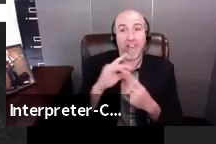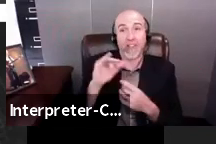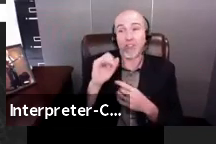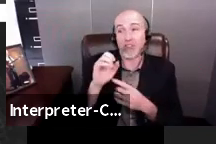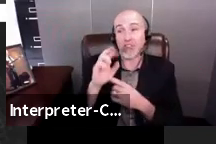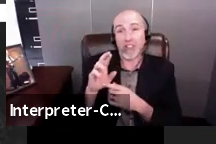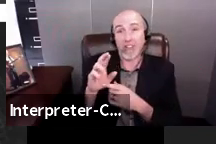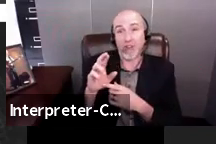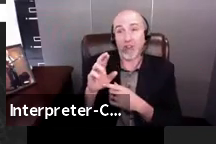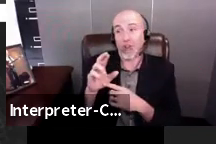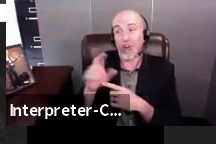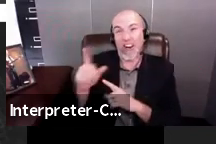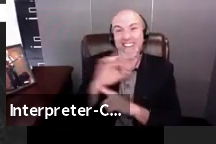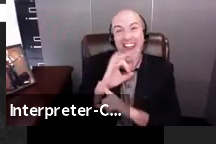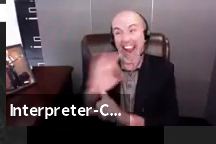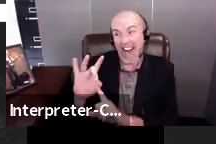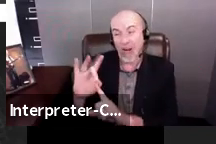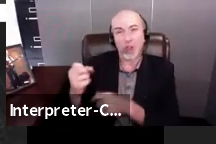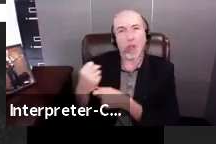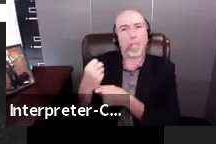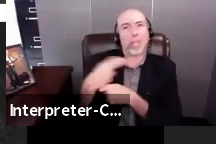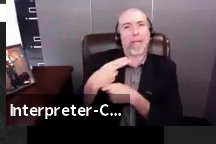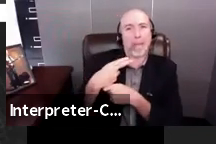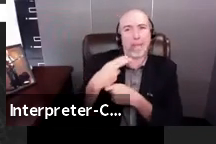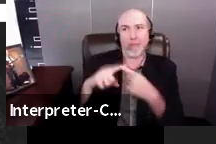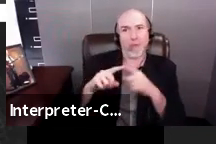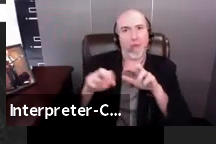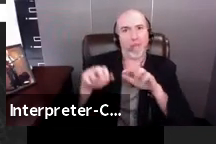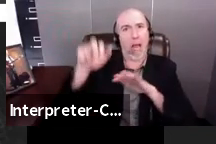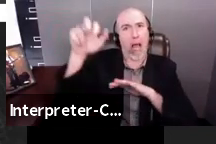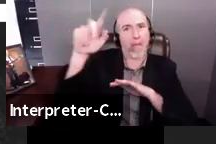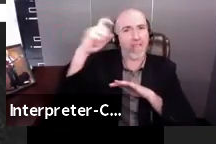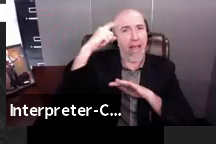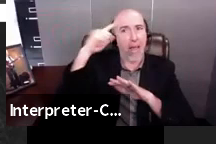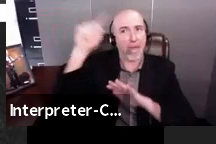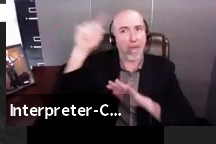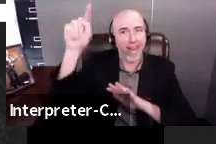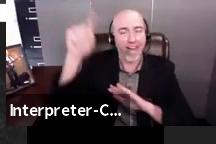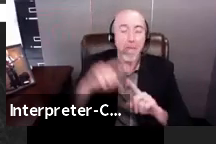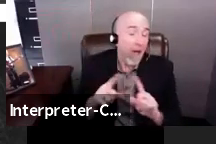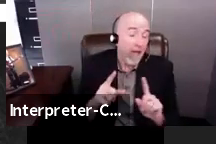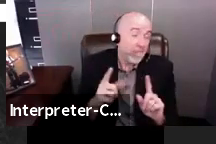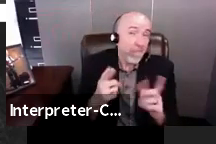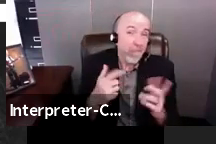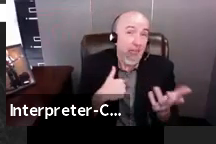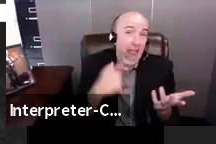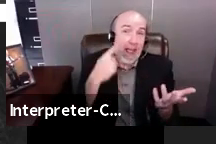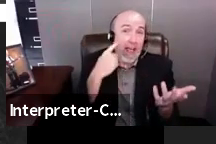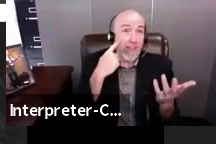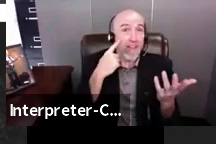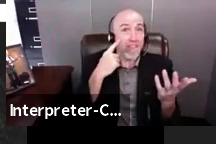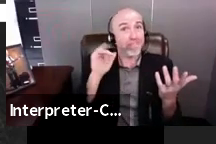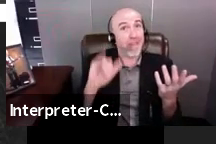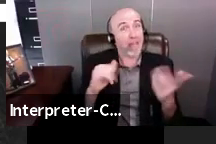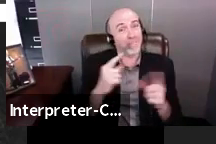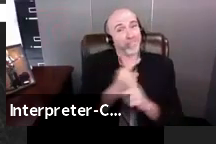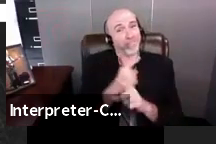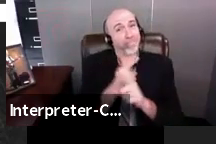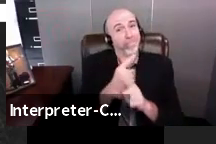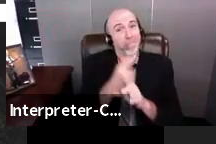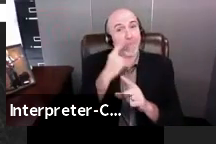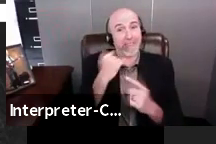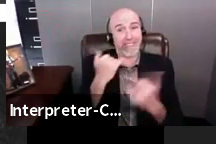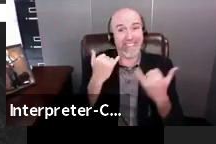an 8-year-old, beat me to the top of the Capitol. But I think that is appropriate because now she's